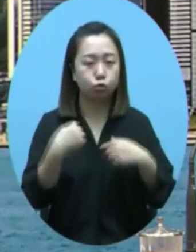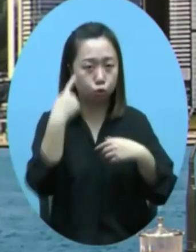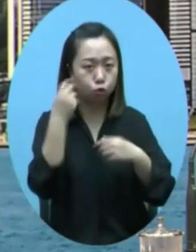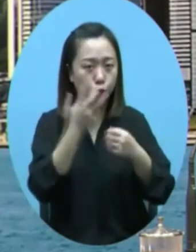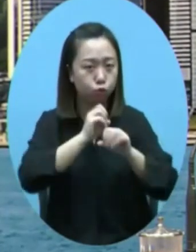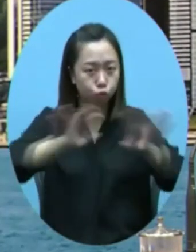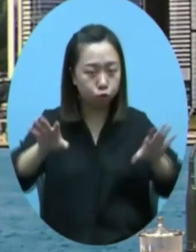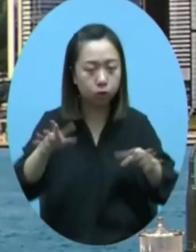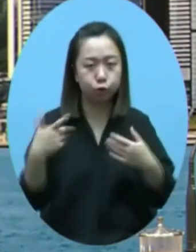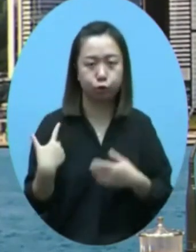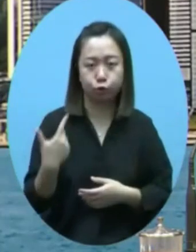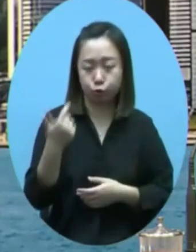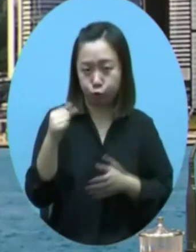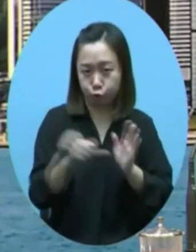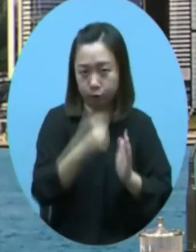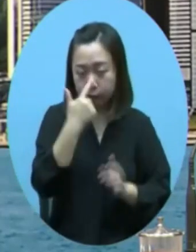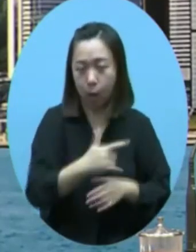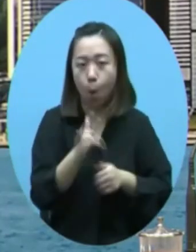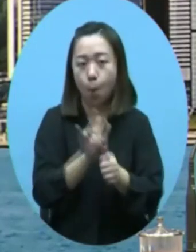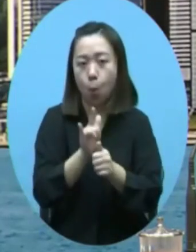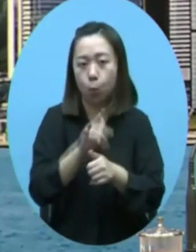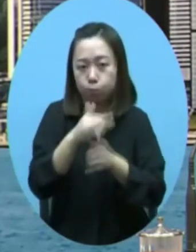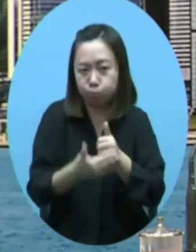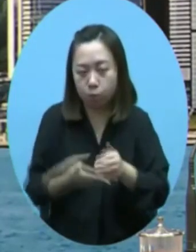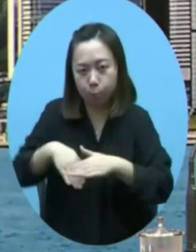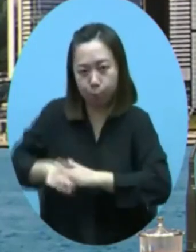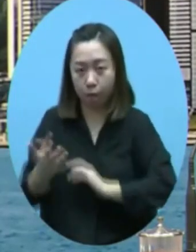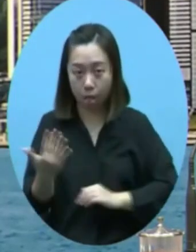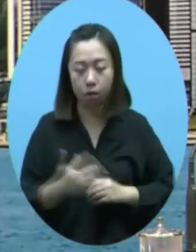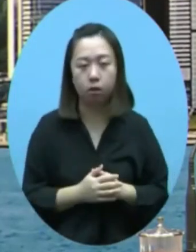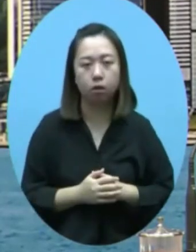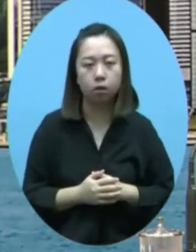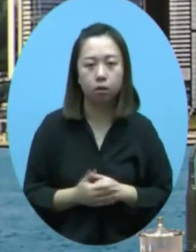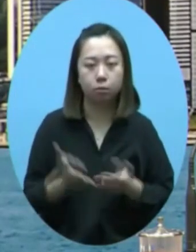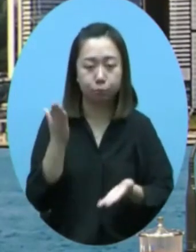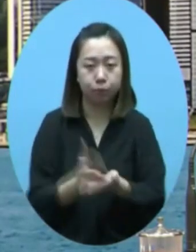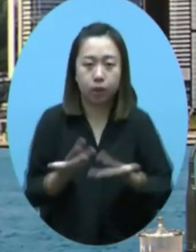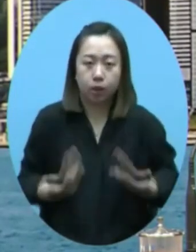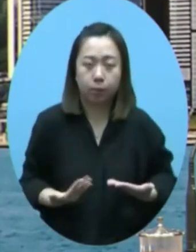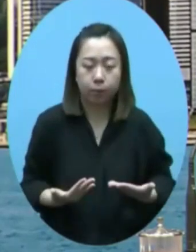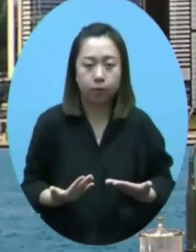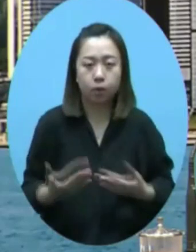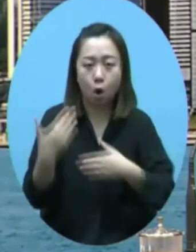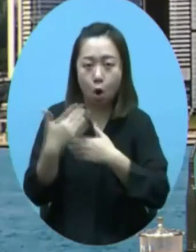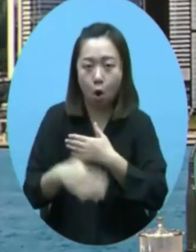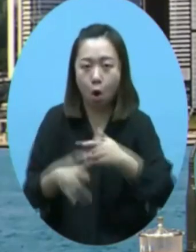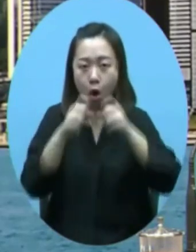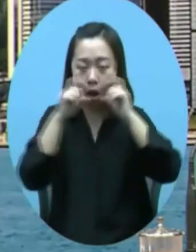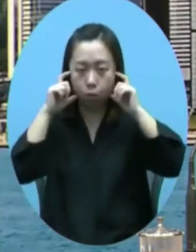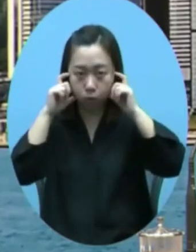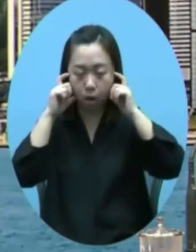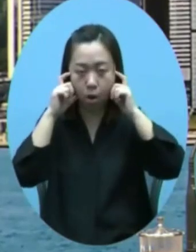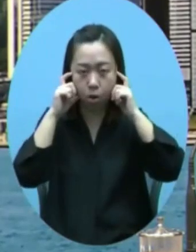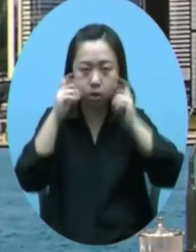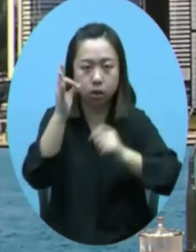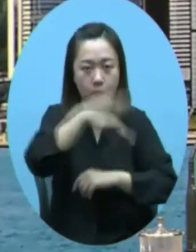of this need. And also, like to announce on the stockpile for the PPE. As of today, the